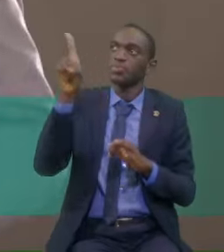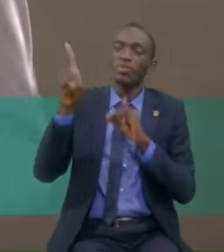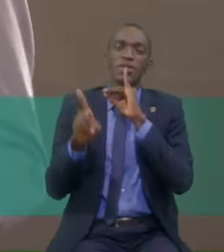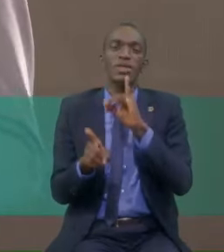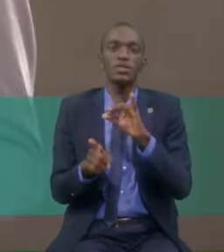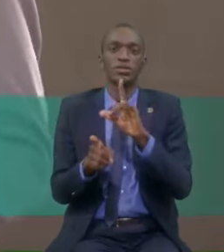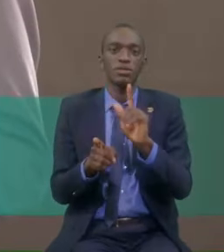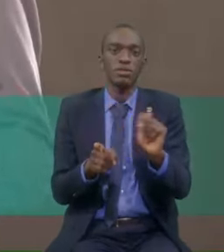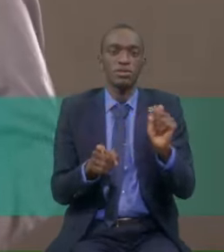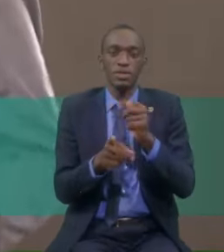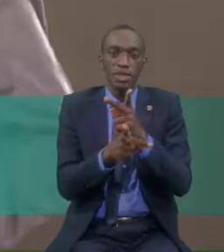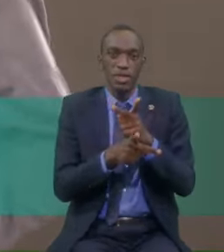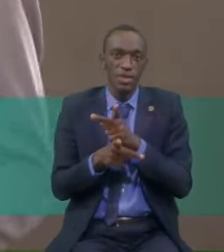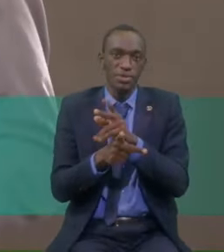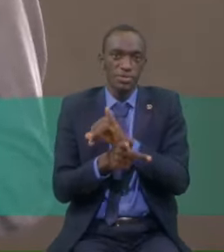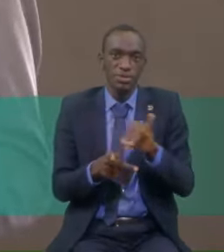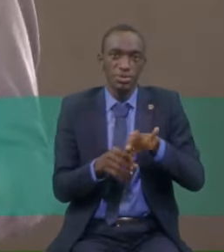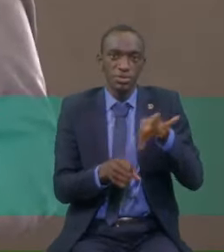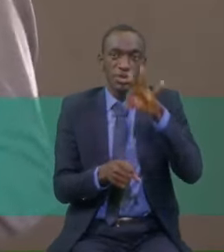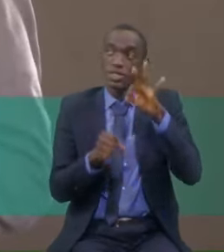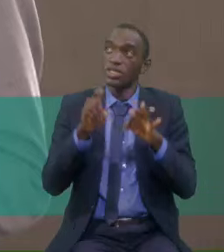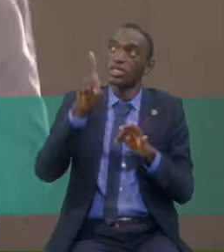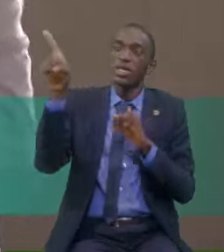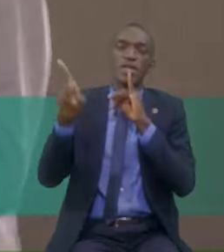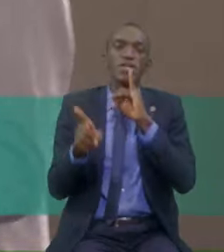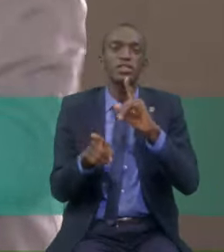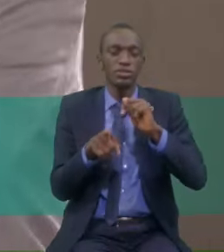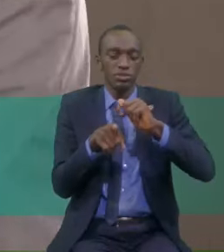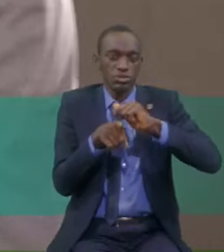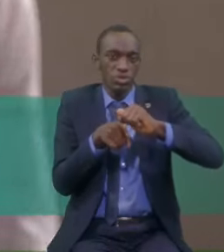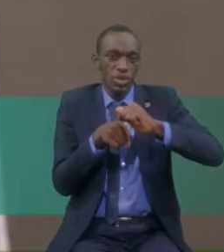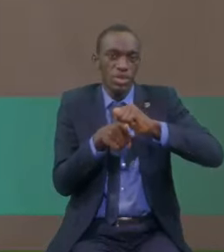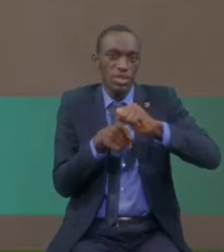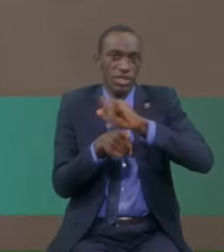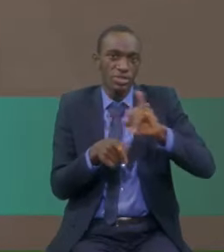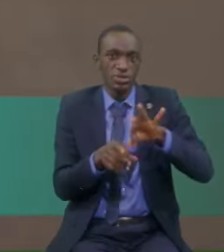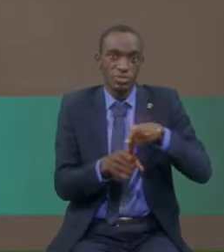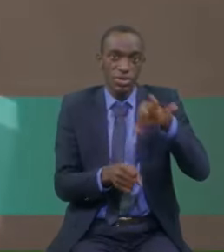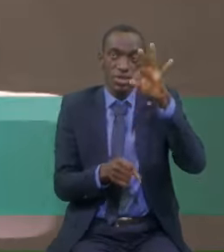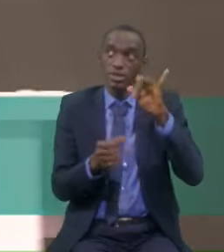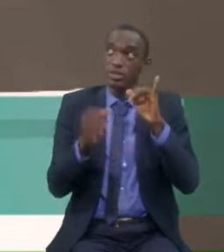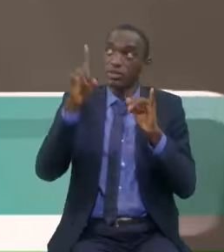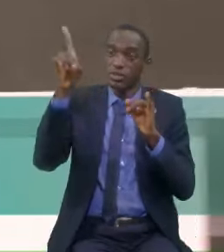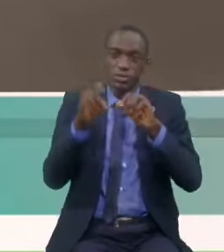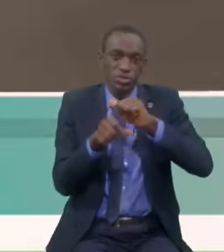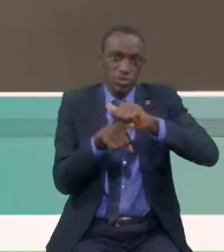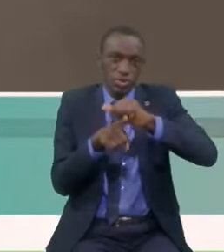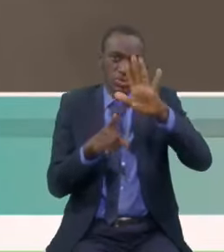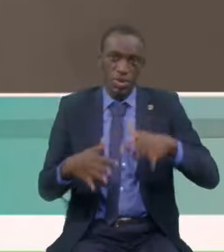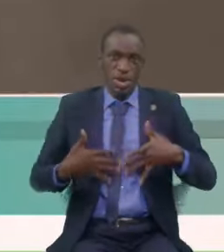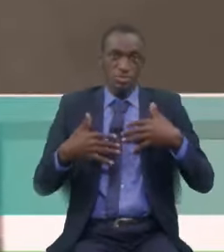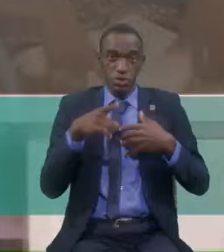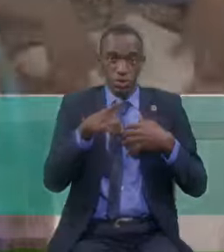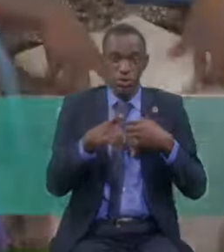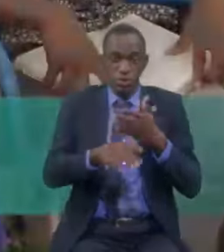cultivating Spirit that cultivates your life, cultivates your ministry. And you move from good to better, from better to